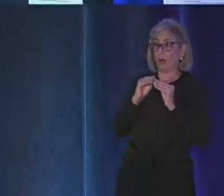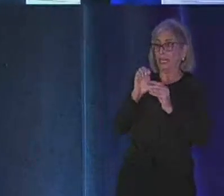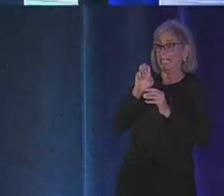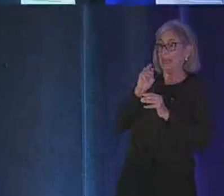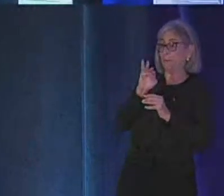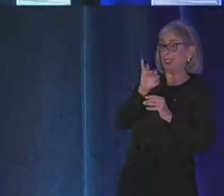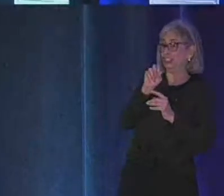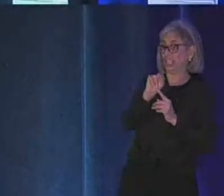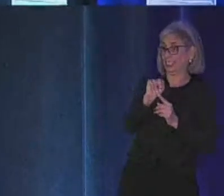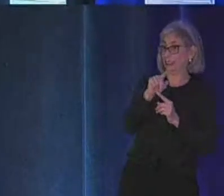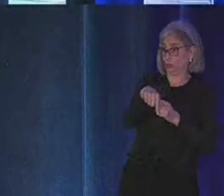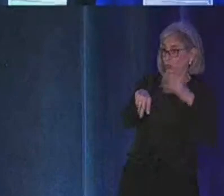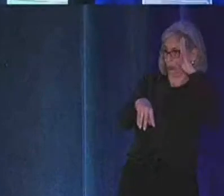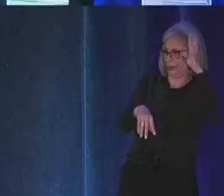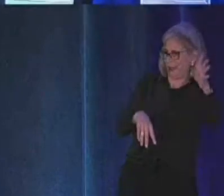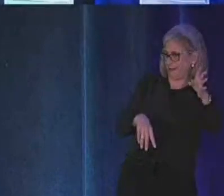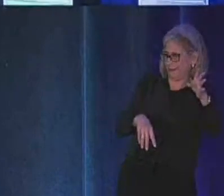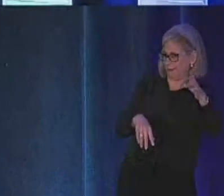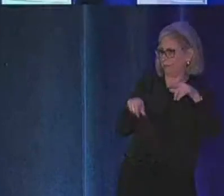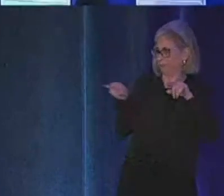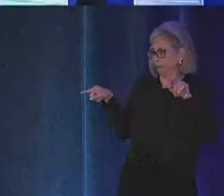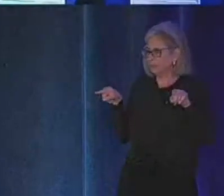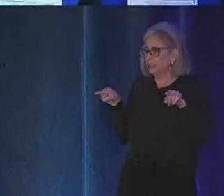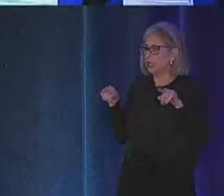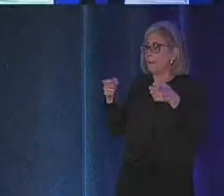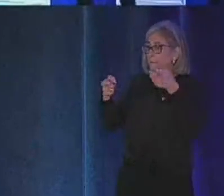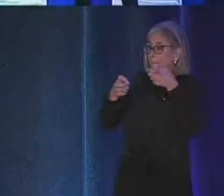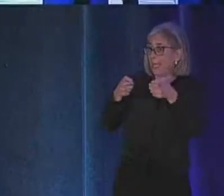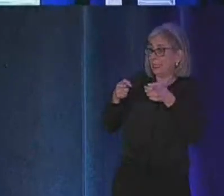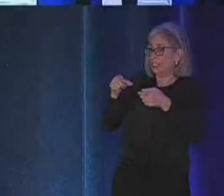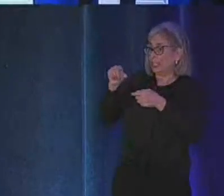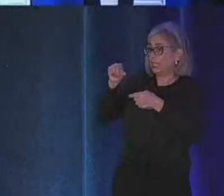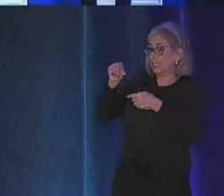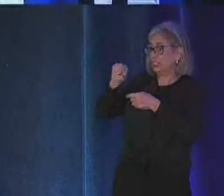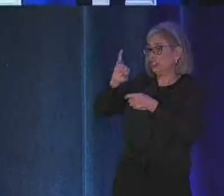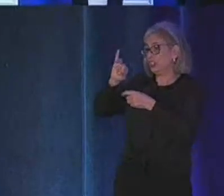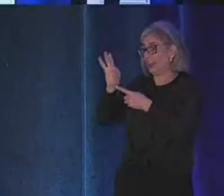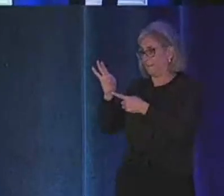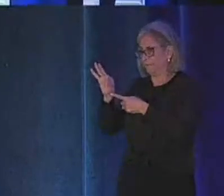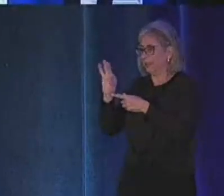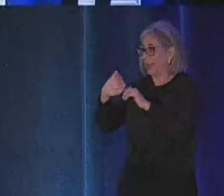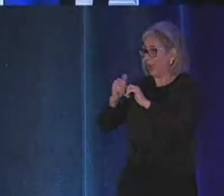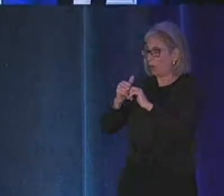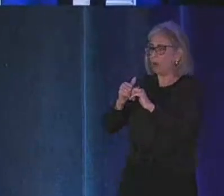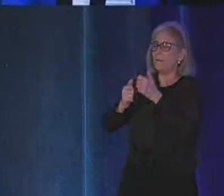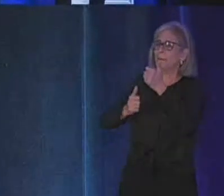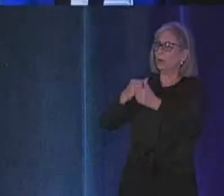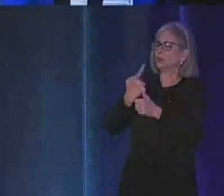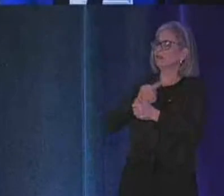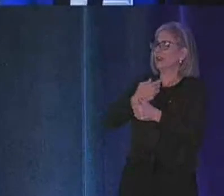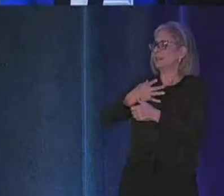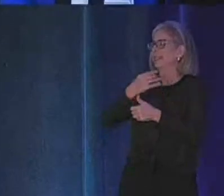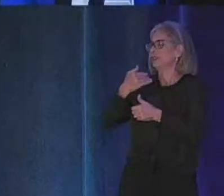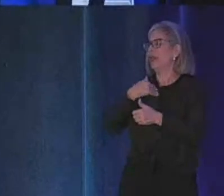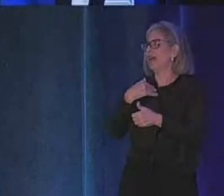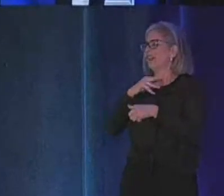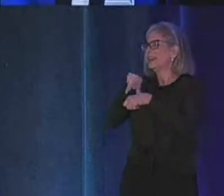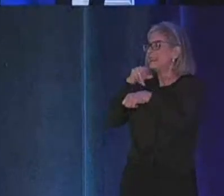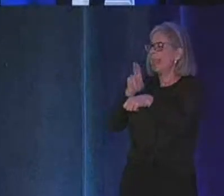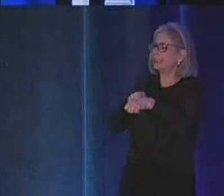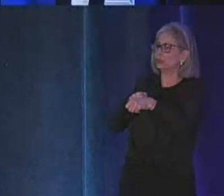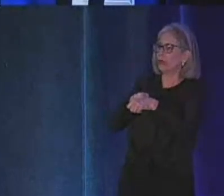you're creating. All right. So there are ways of managing the GIF. Most of us like to have like maybe an